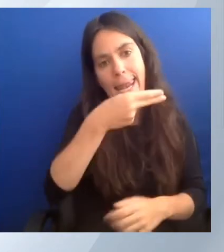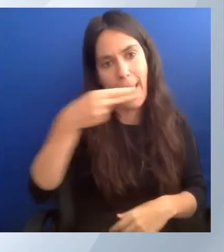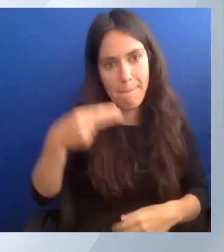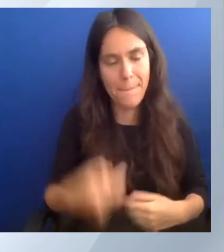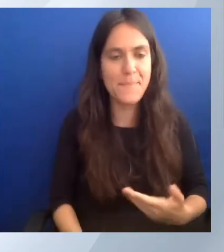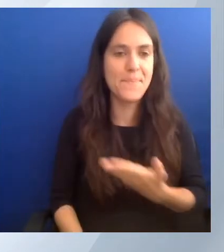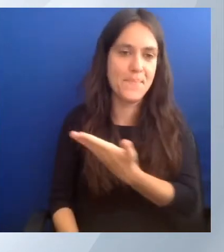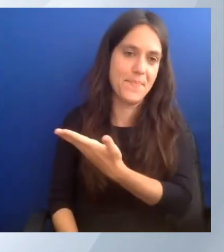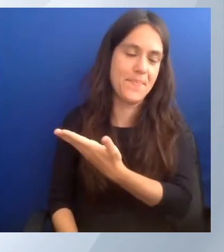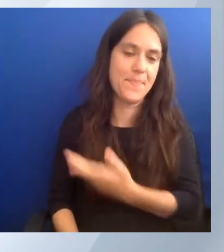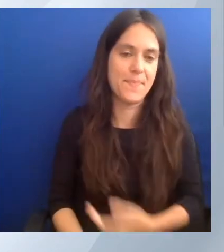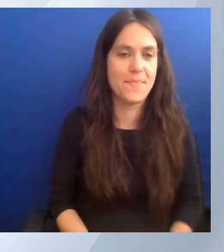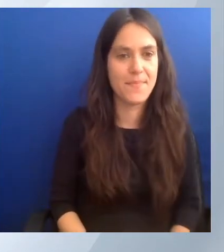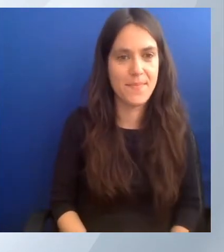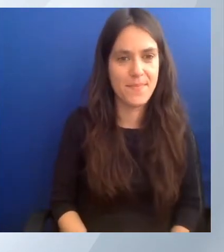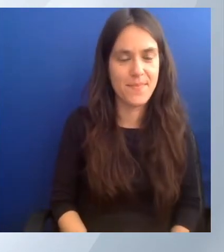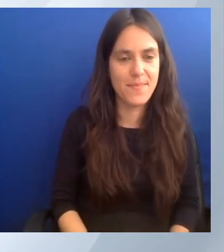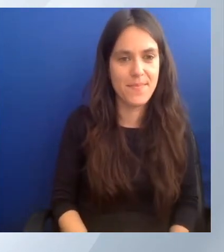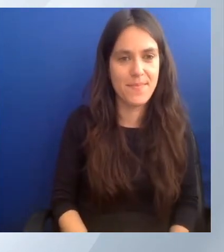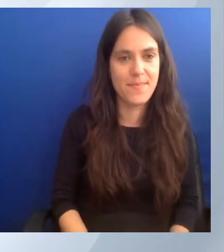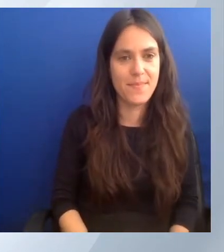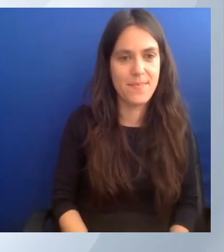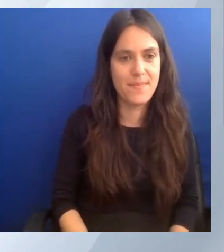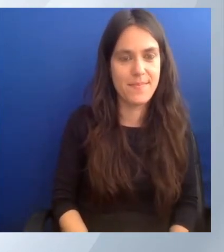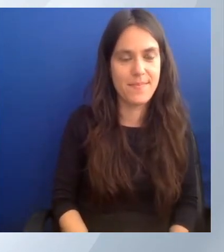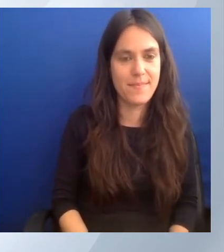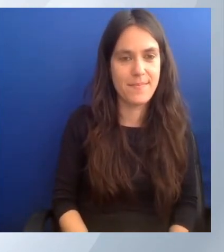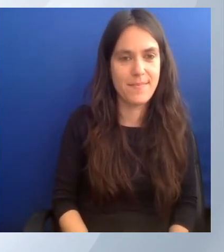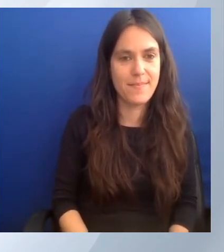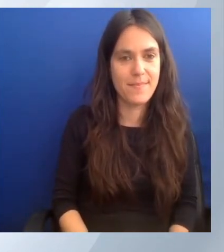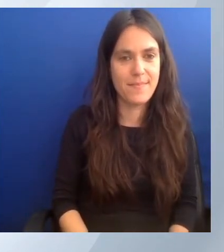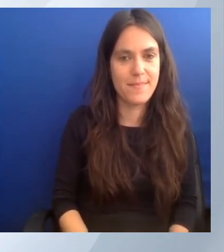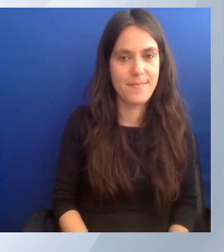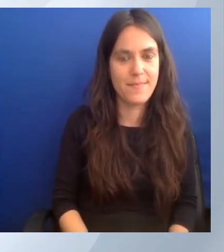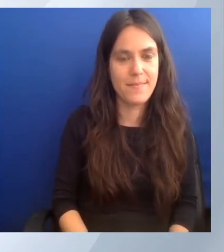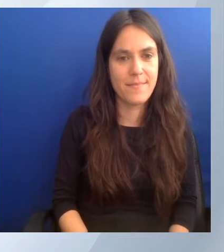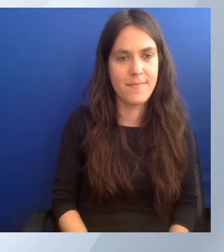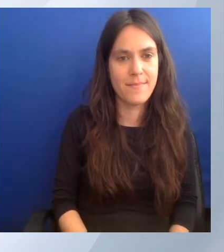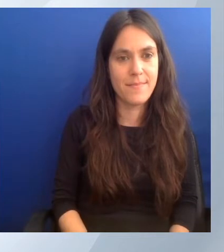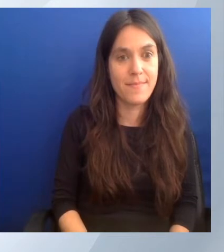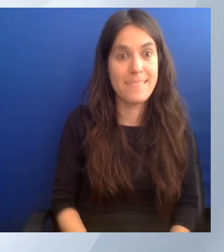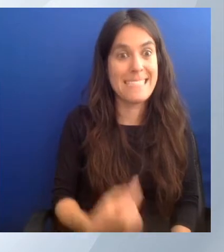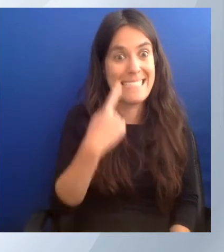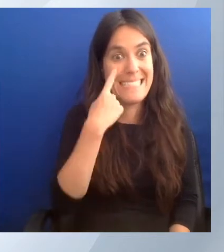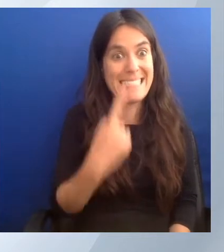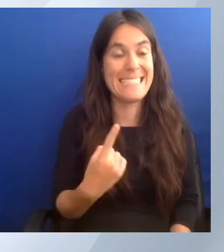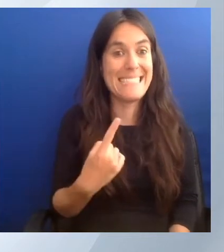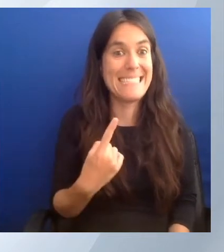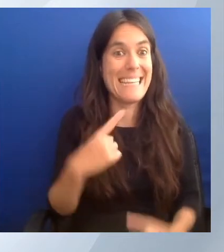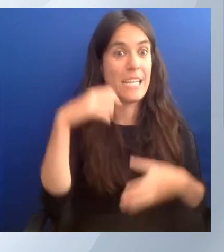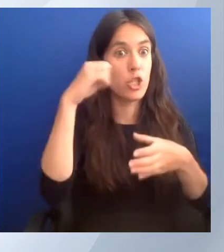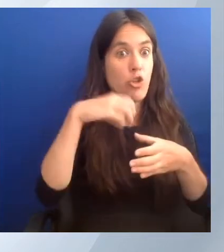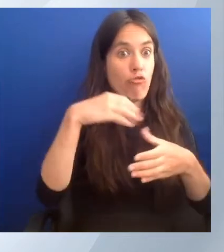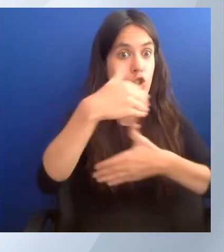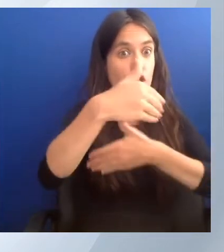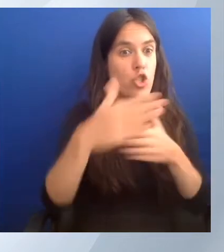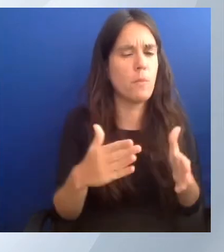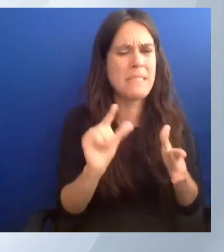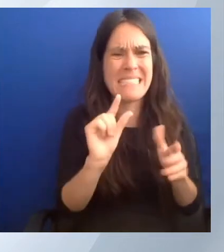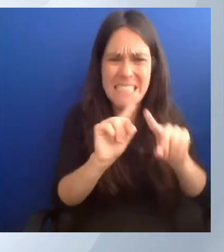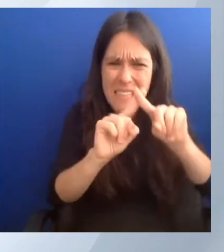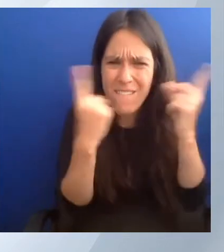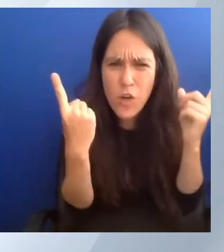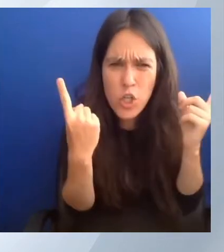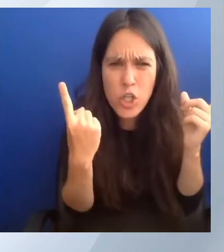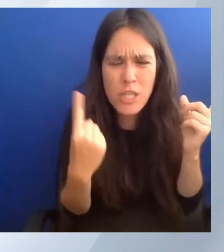live demo because I'm using that for everything. And you can see that for the storage account, we have slightly different requirements. We can't